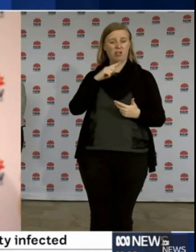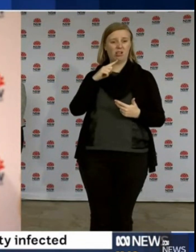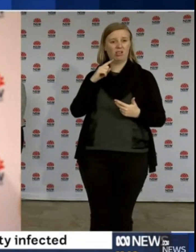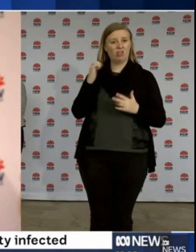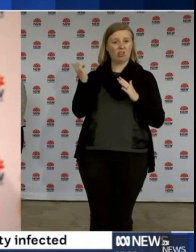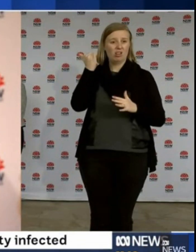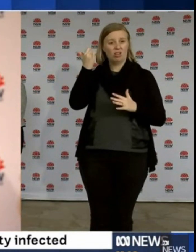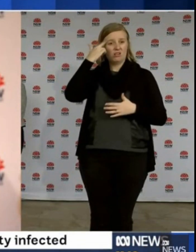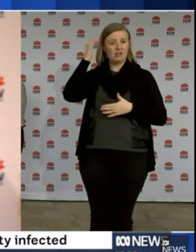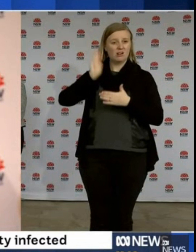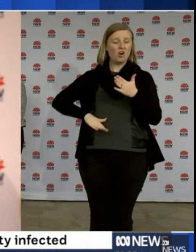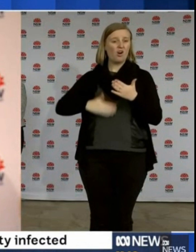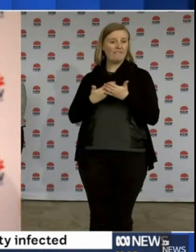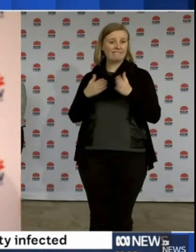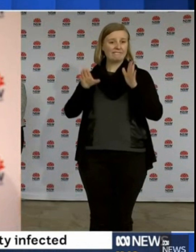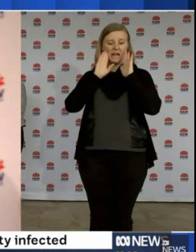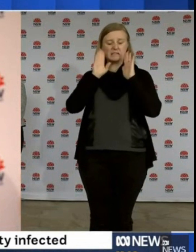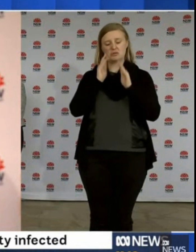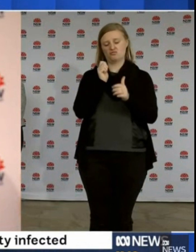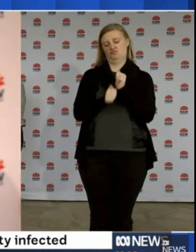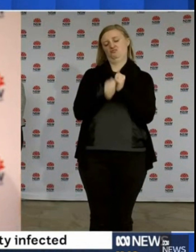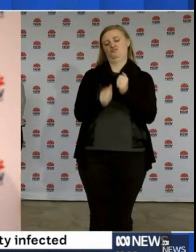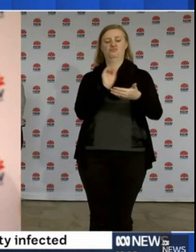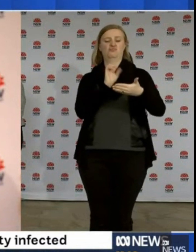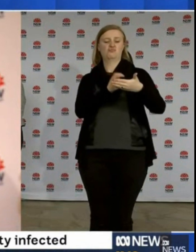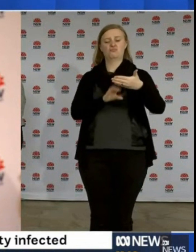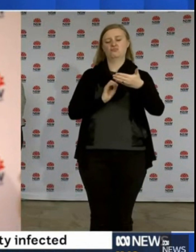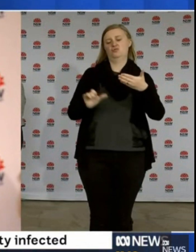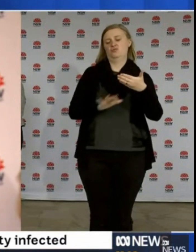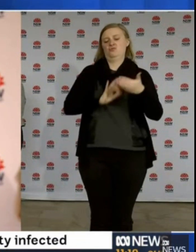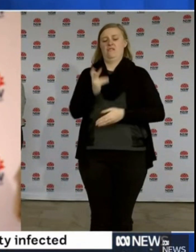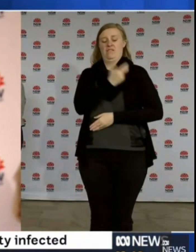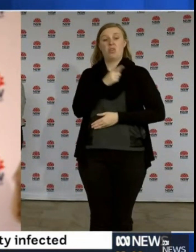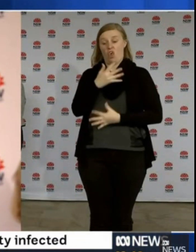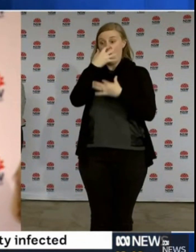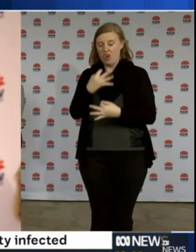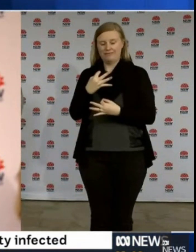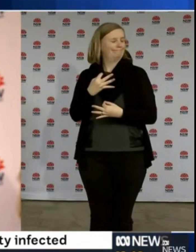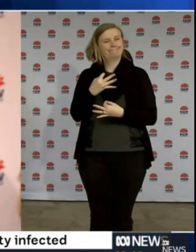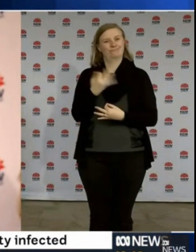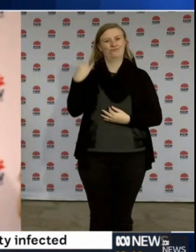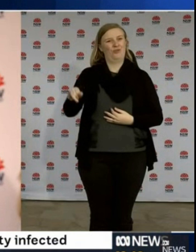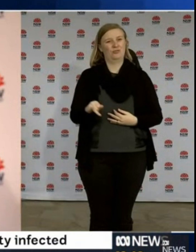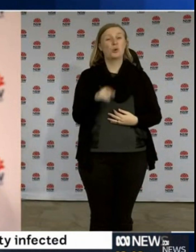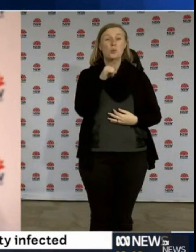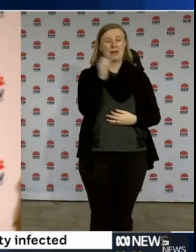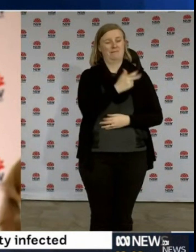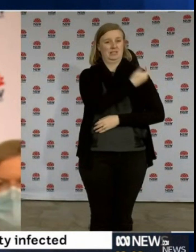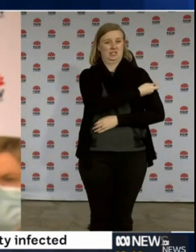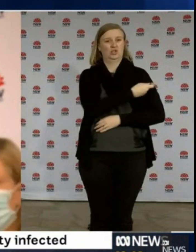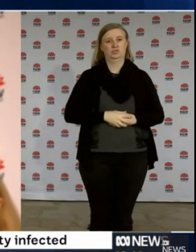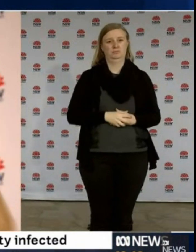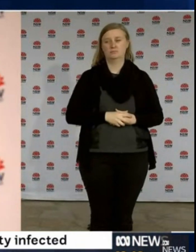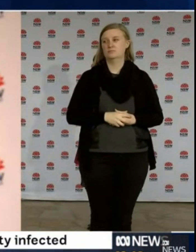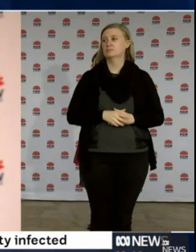other experts who like to get onto social media and say don't get vaccinated. Short message is get vaccinated. Dr. Chant, I'd like